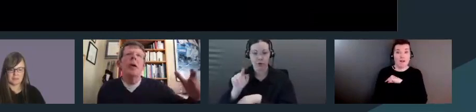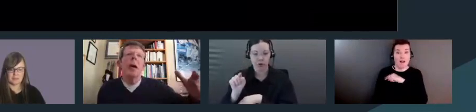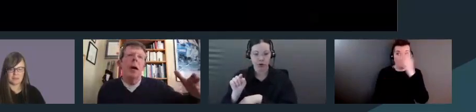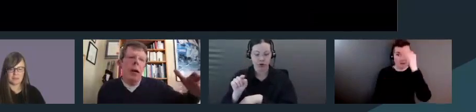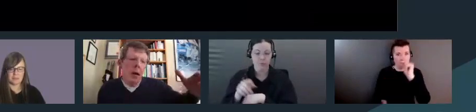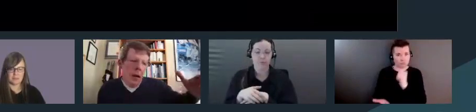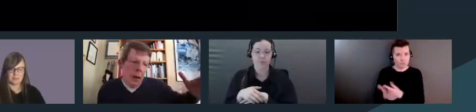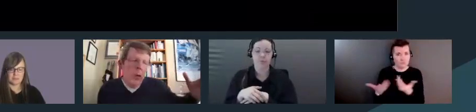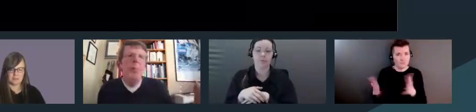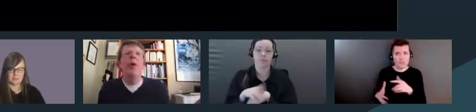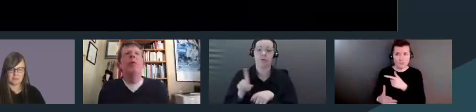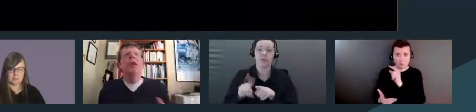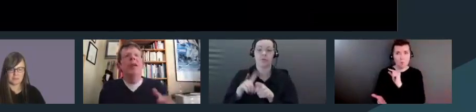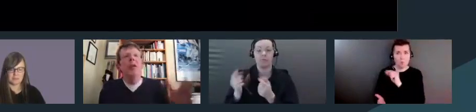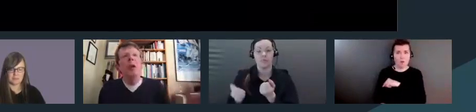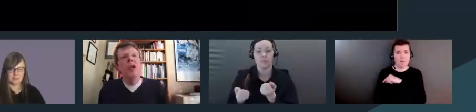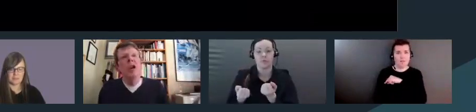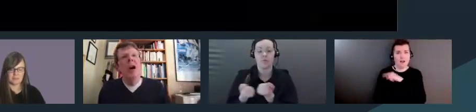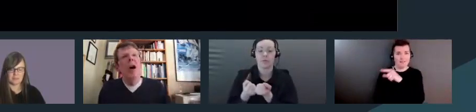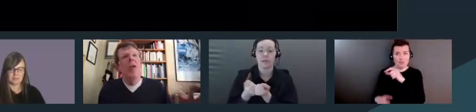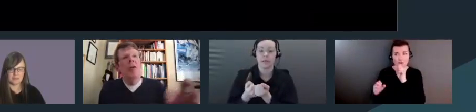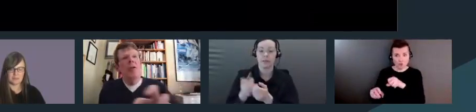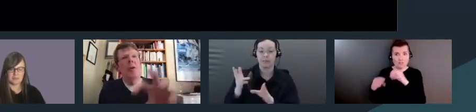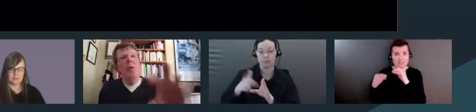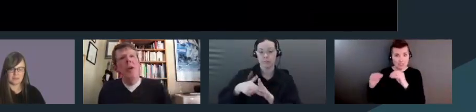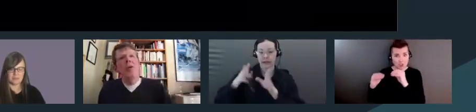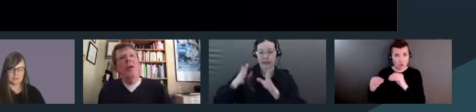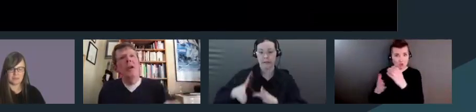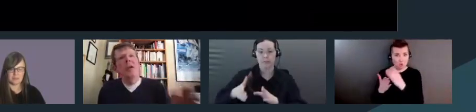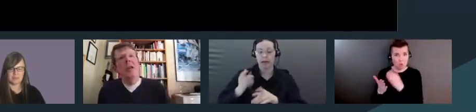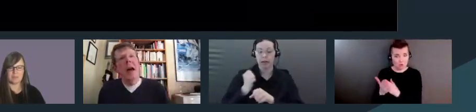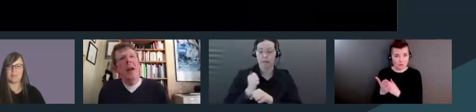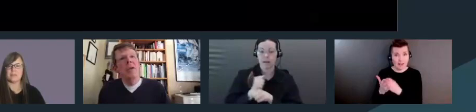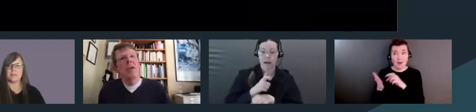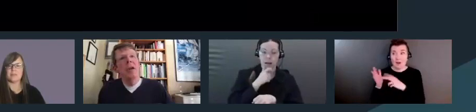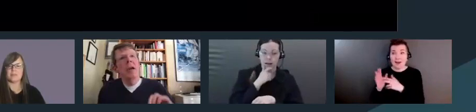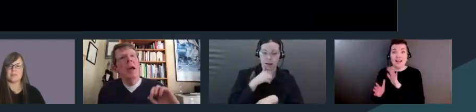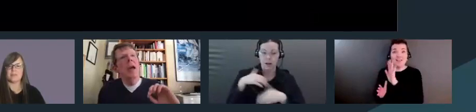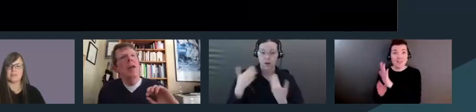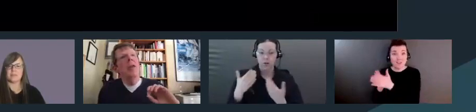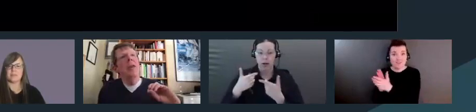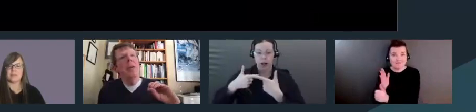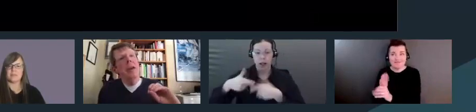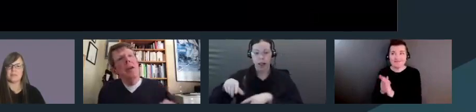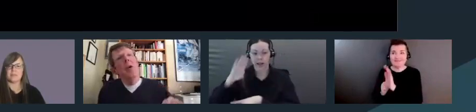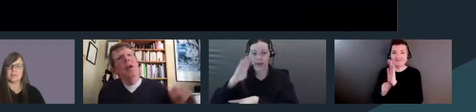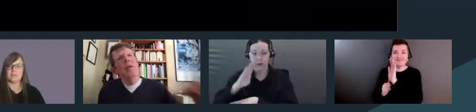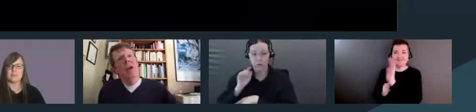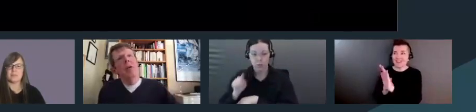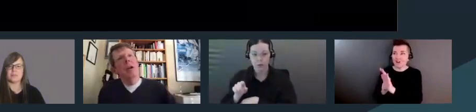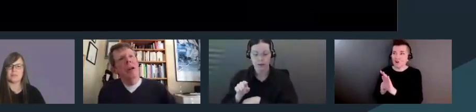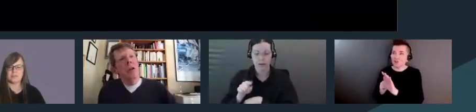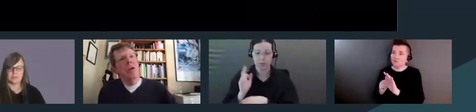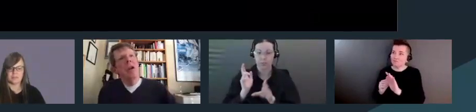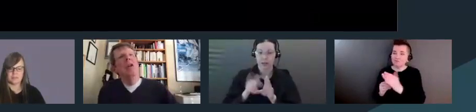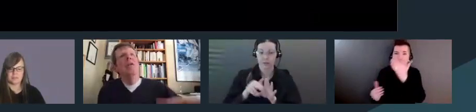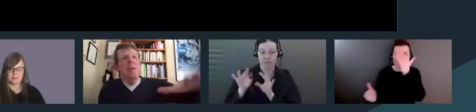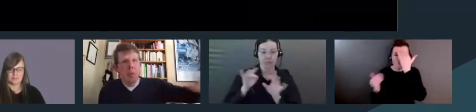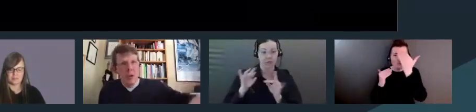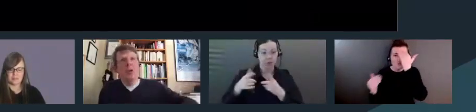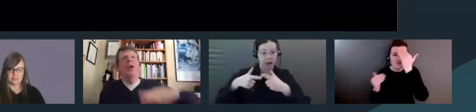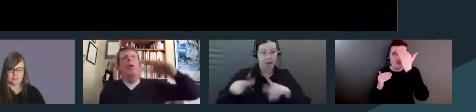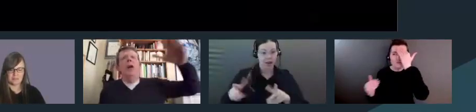there was a repurposing, if you wish, of their skills and talents and the authority of their